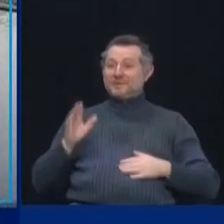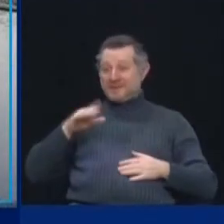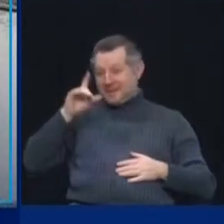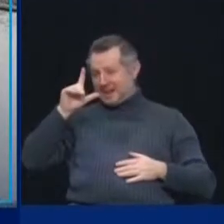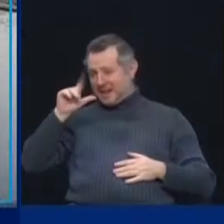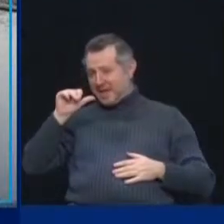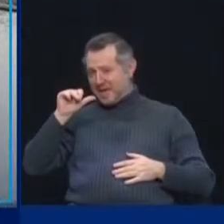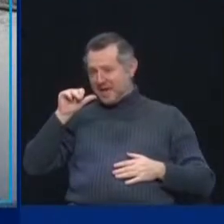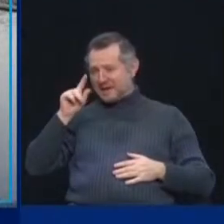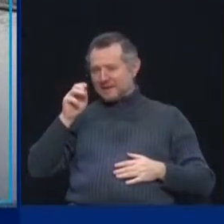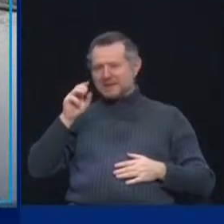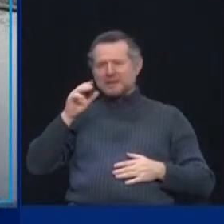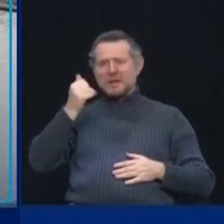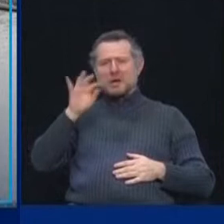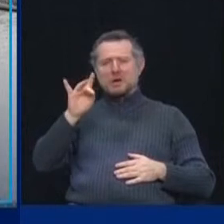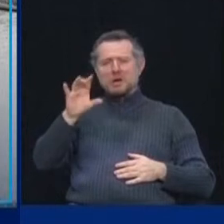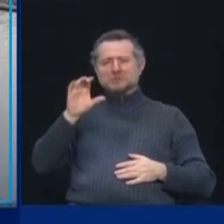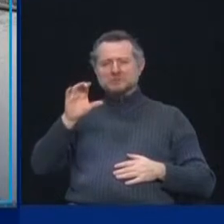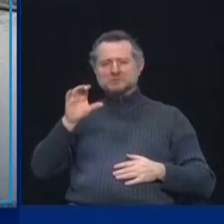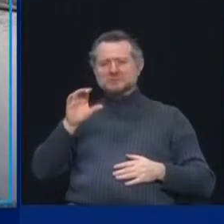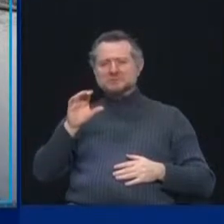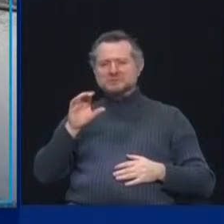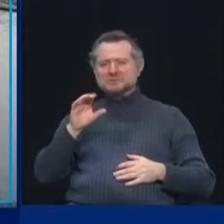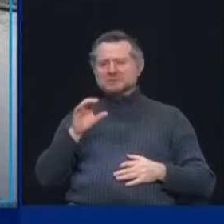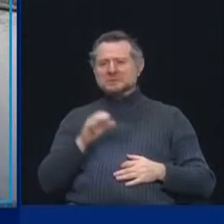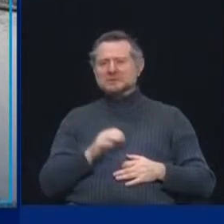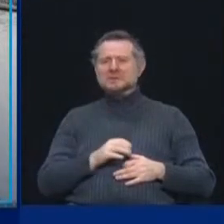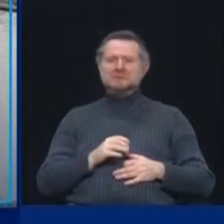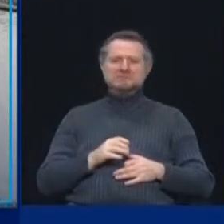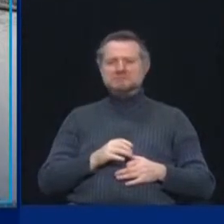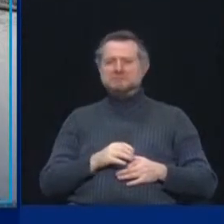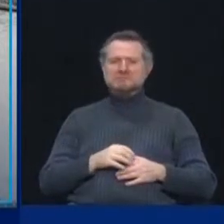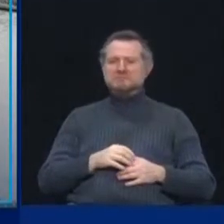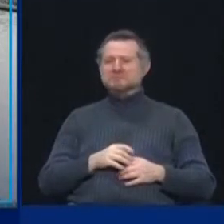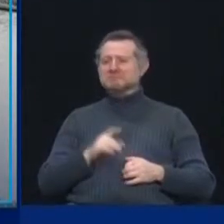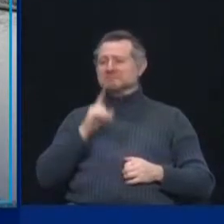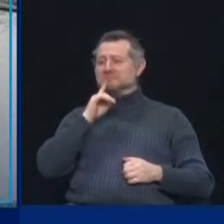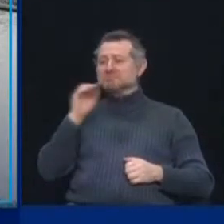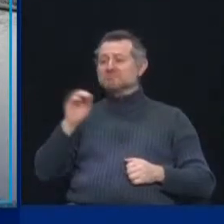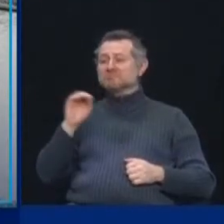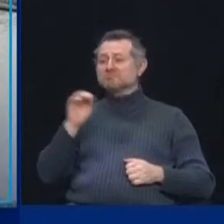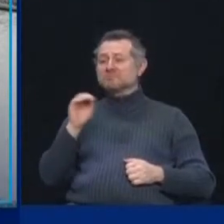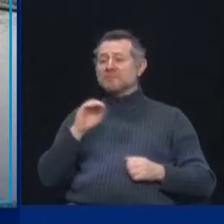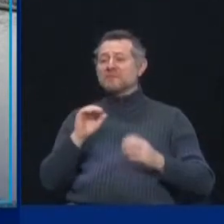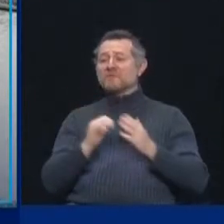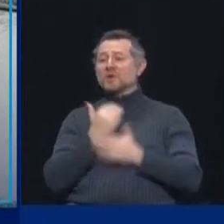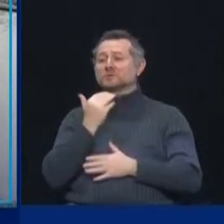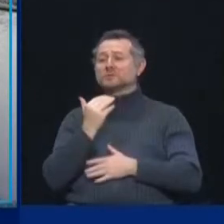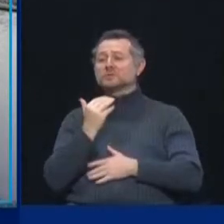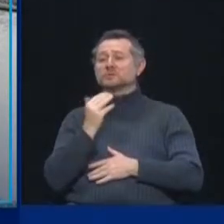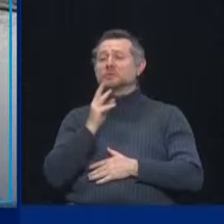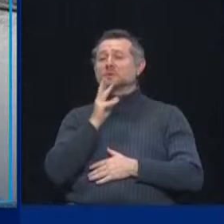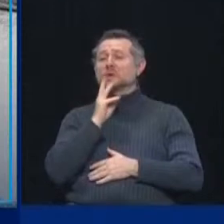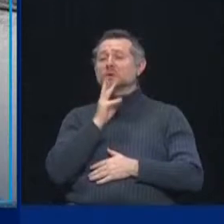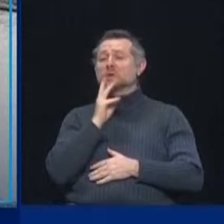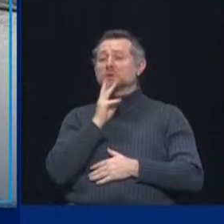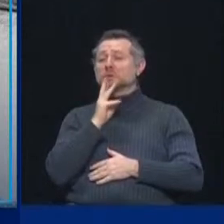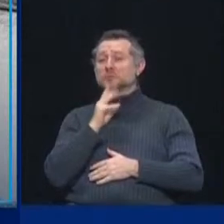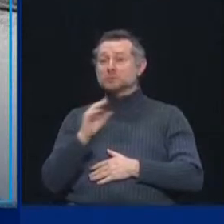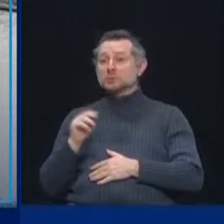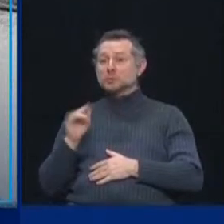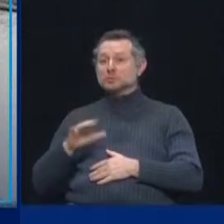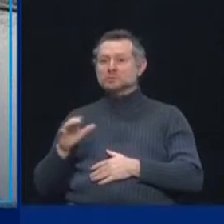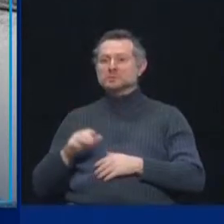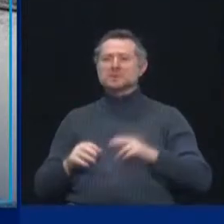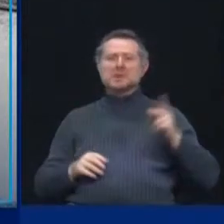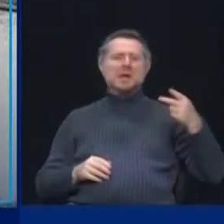1800s. There's no fresh water in New York City. Well, you have the Hudson, you